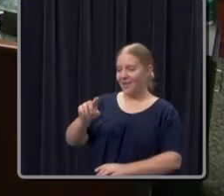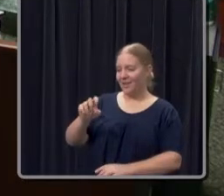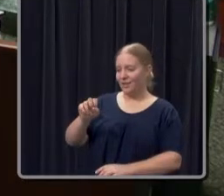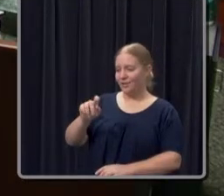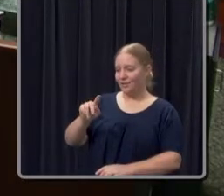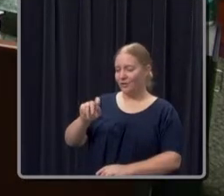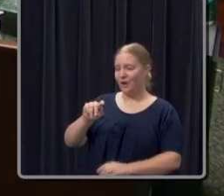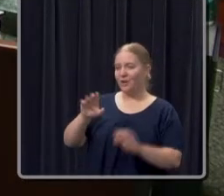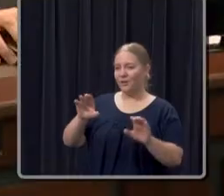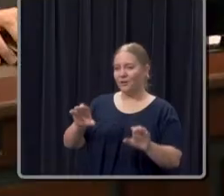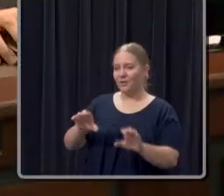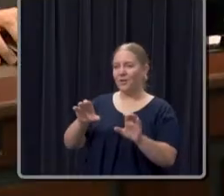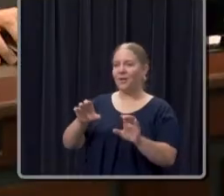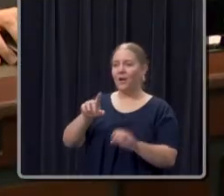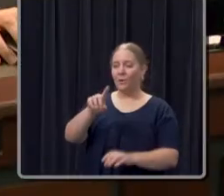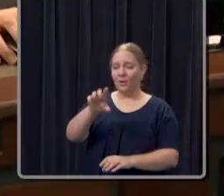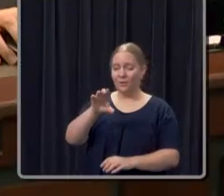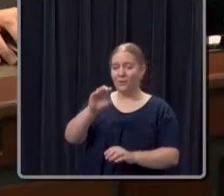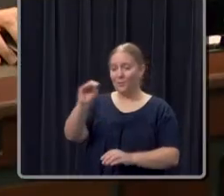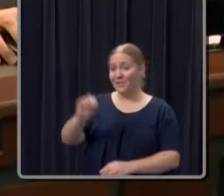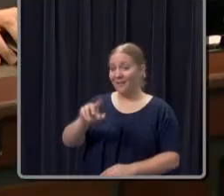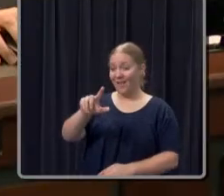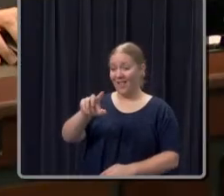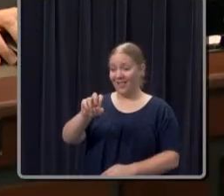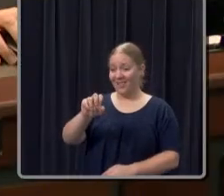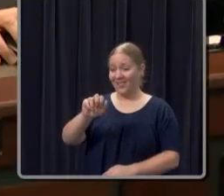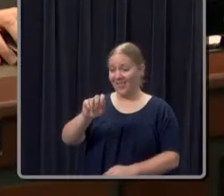100% of their lead tests are completed, and